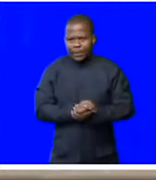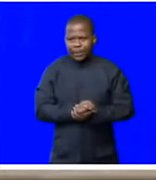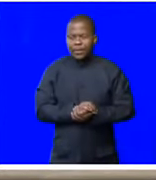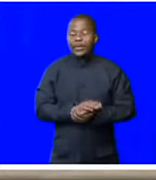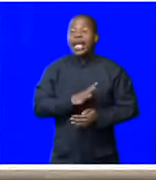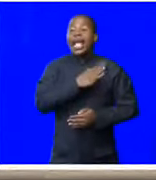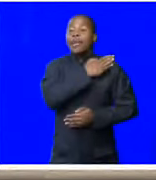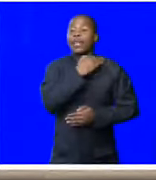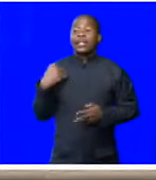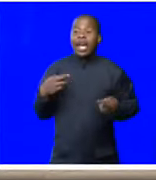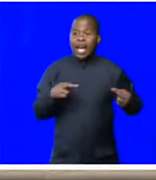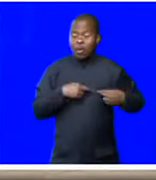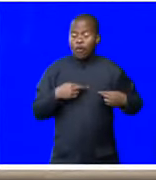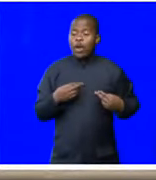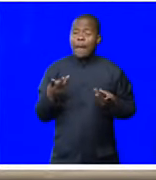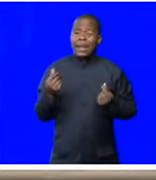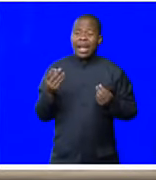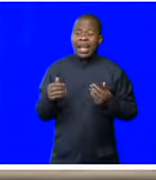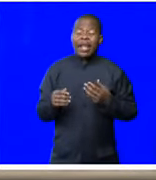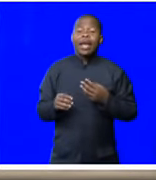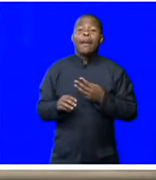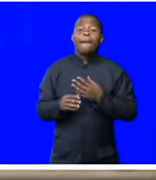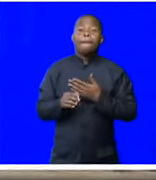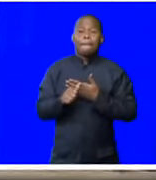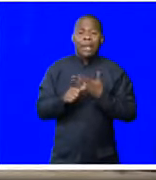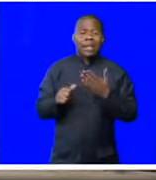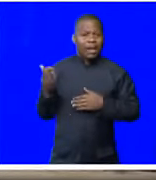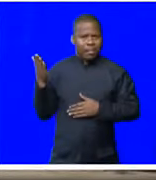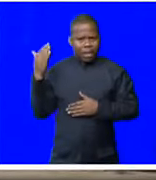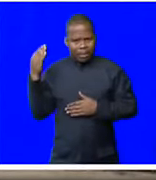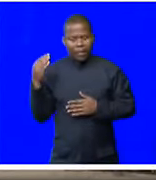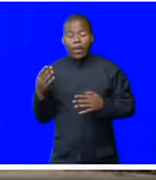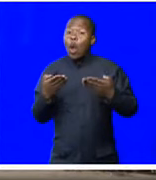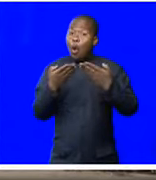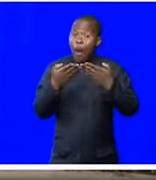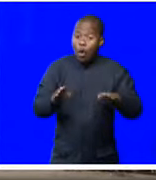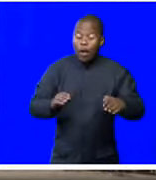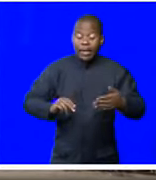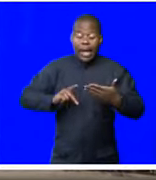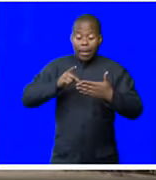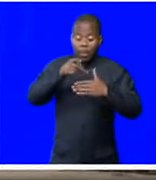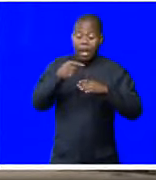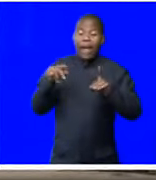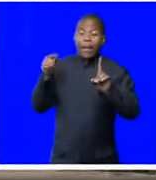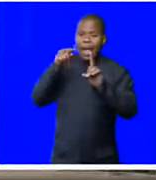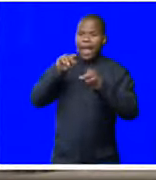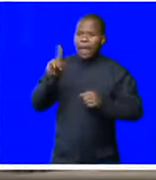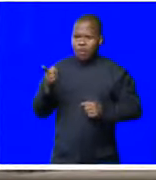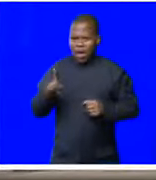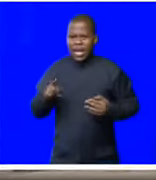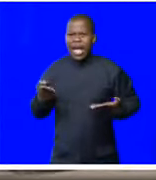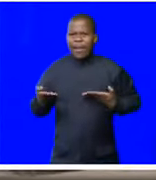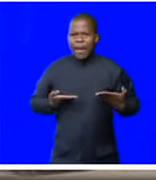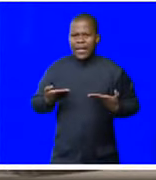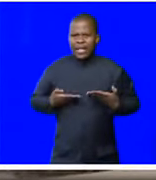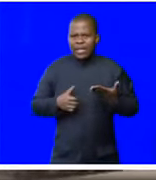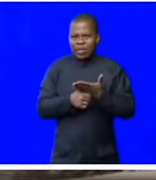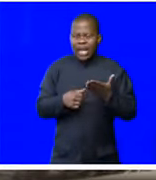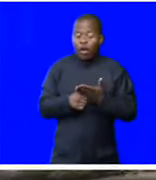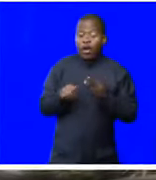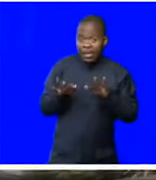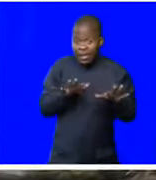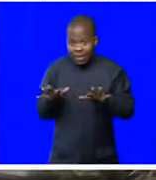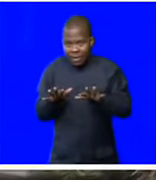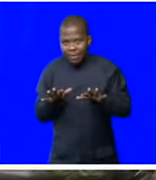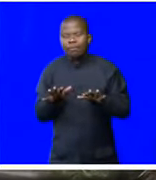the Minister of Finance, Neil Rickenbeck, introduced the tax debt relief program for business owners to come forward and work on how they can pay